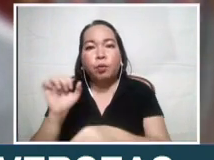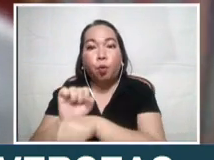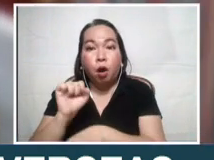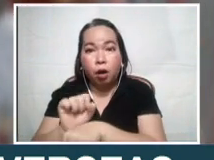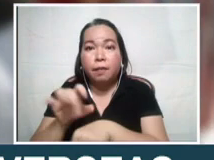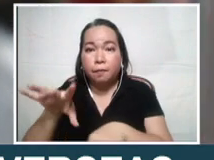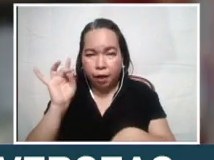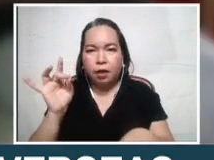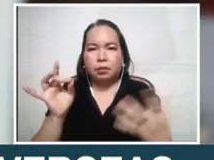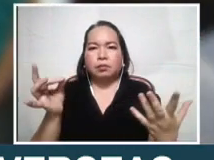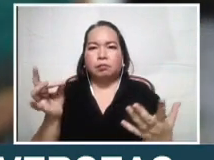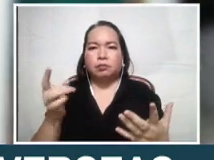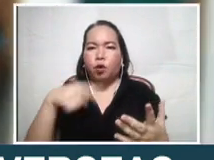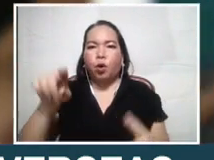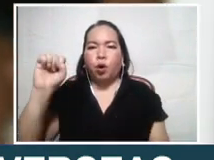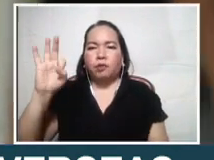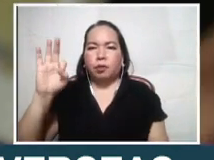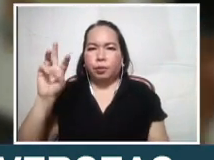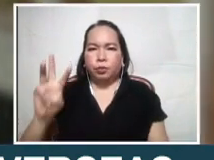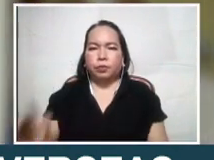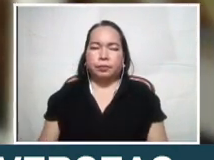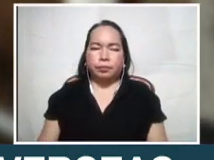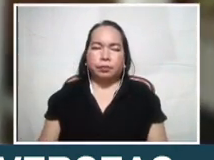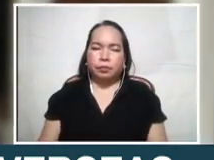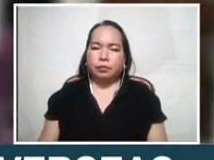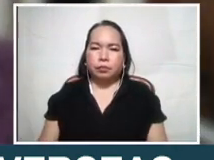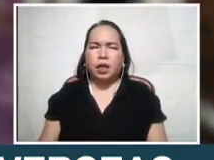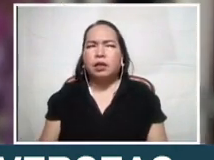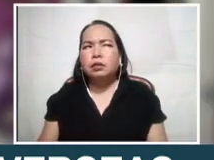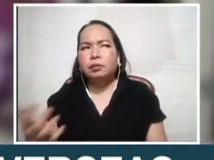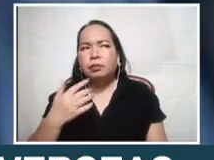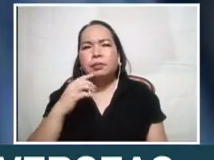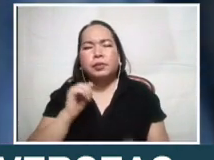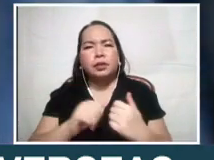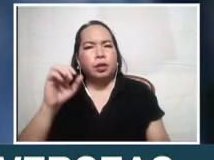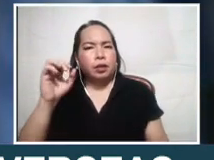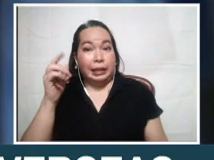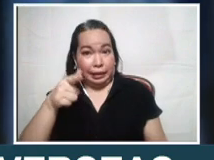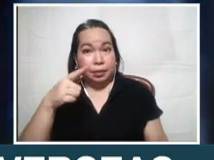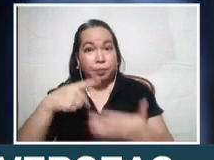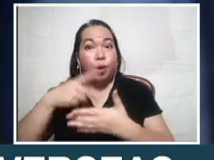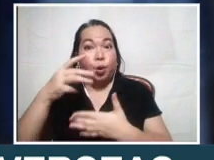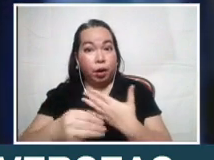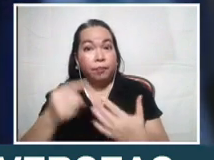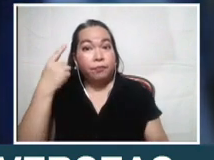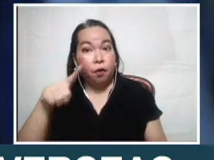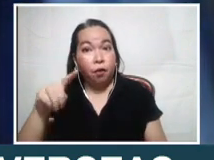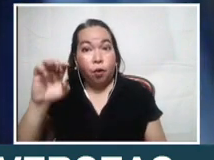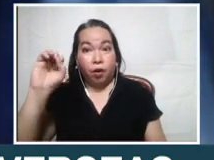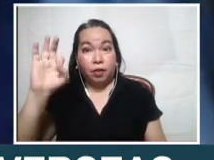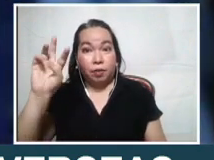options. But, sir, these programs that you mentioned are only all for our OFWs. I'm also concerned about the non-OFWs,